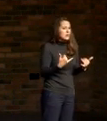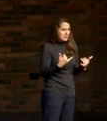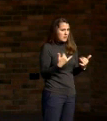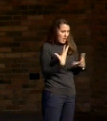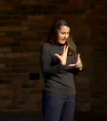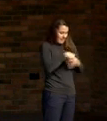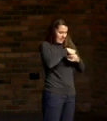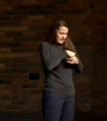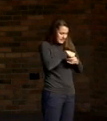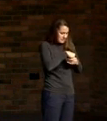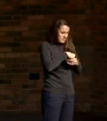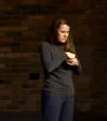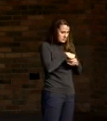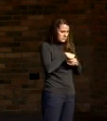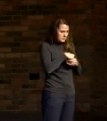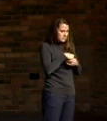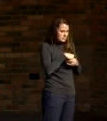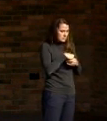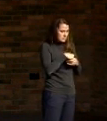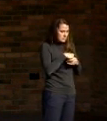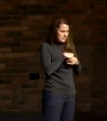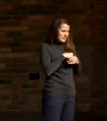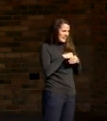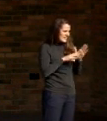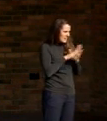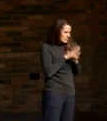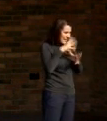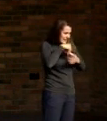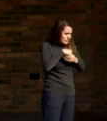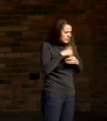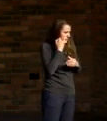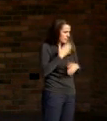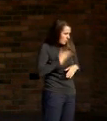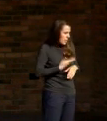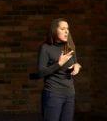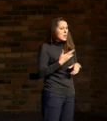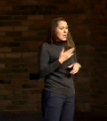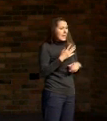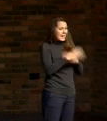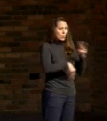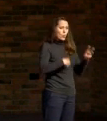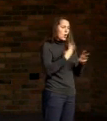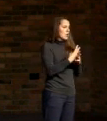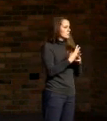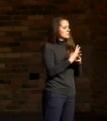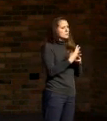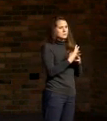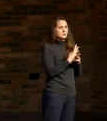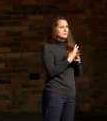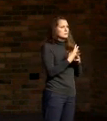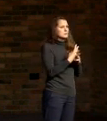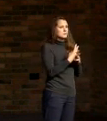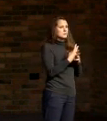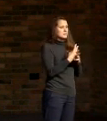enveloped and encapsulated, if you will, in a world that is